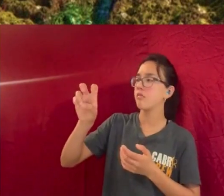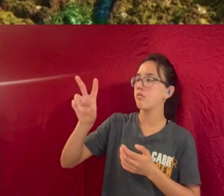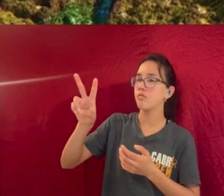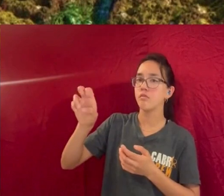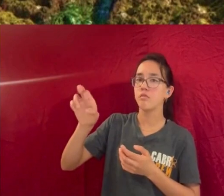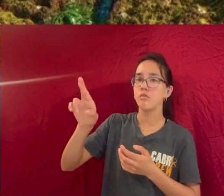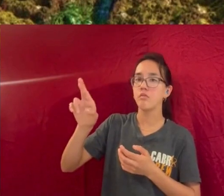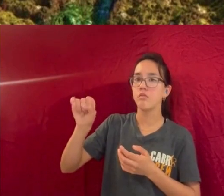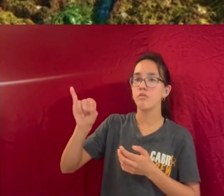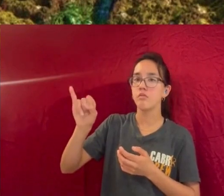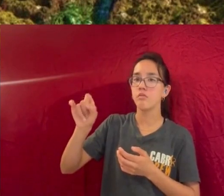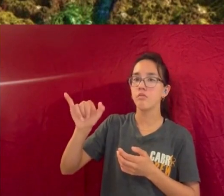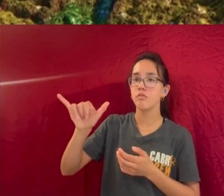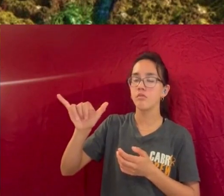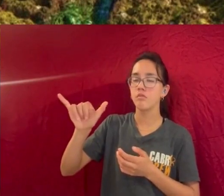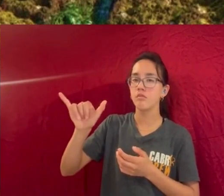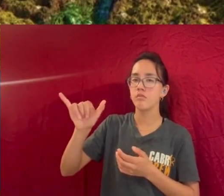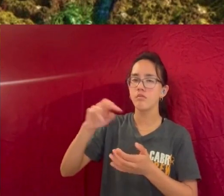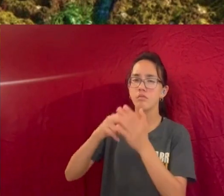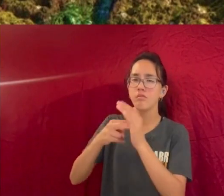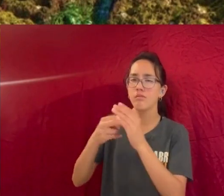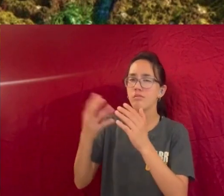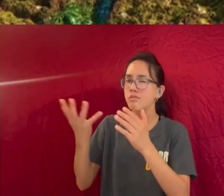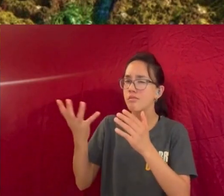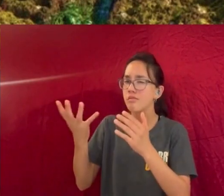What does diversity mean?